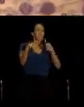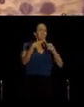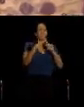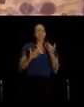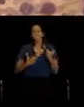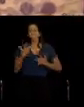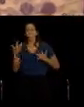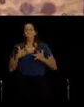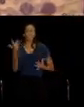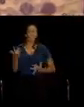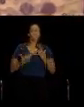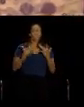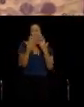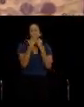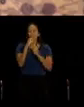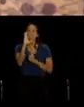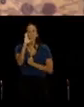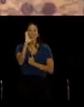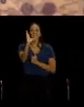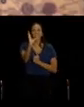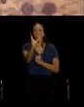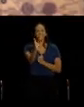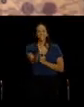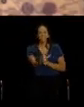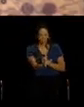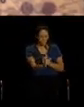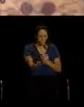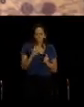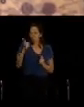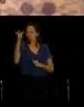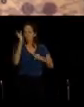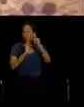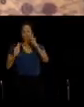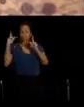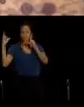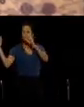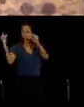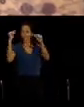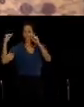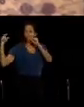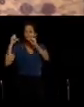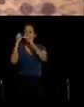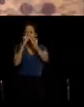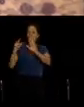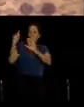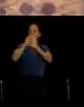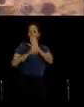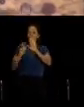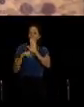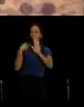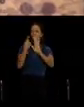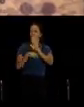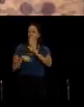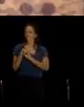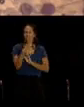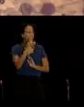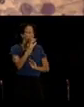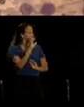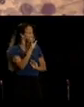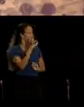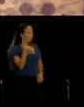rainy day. Oh. They can say it all